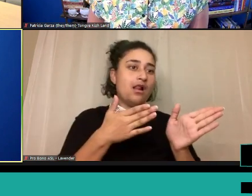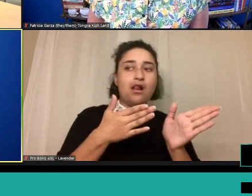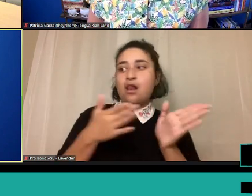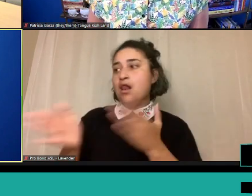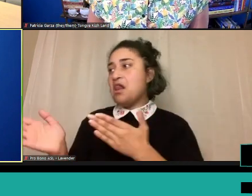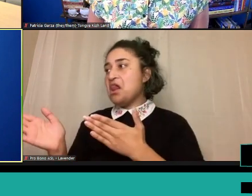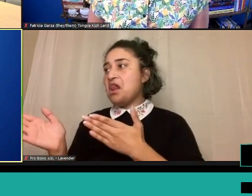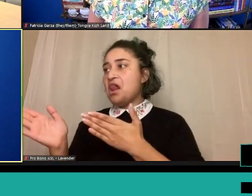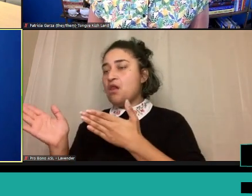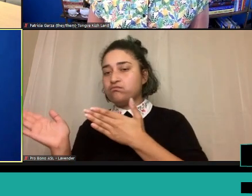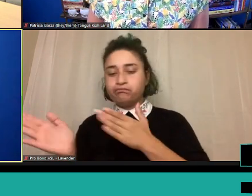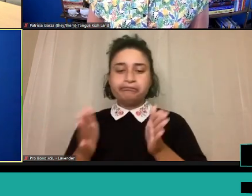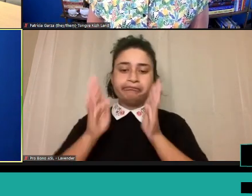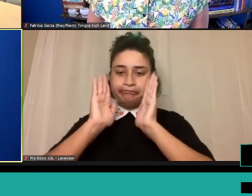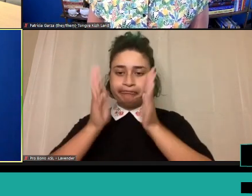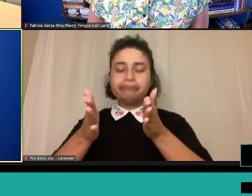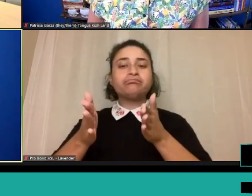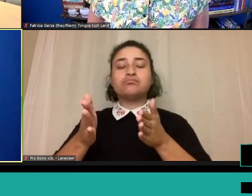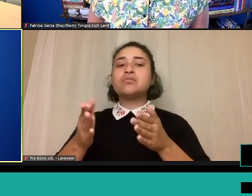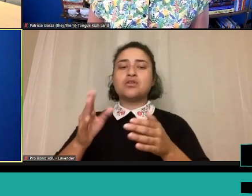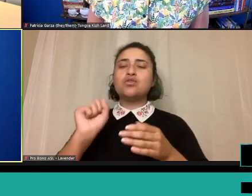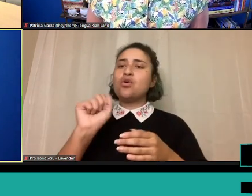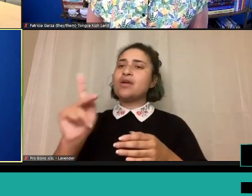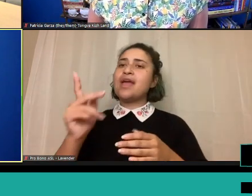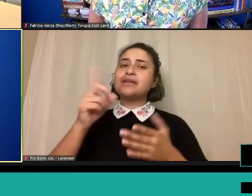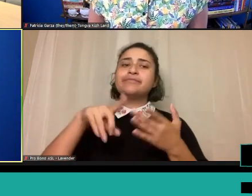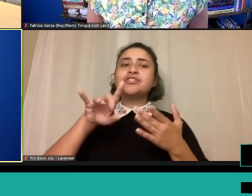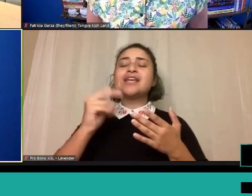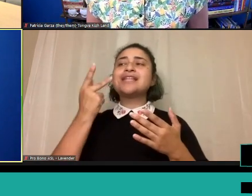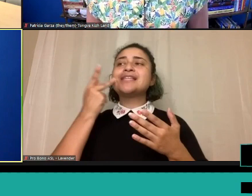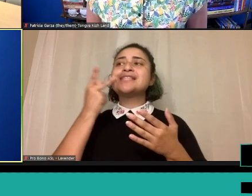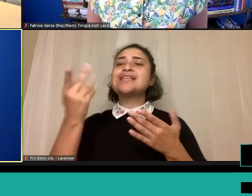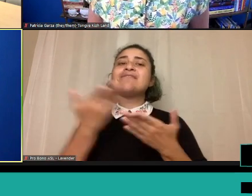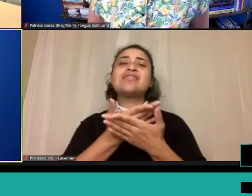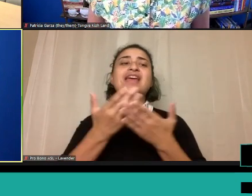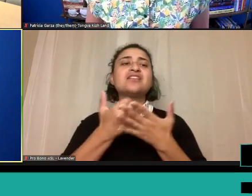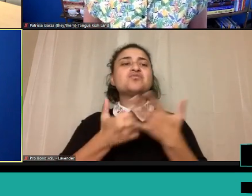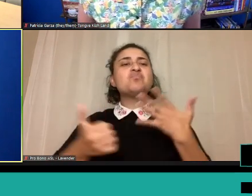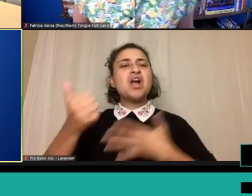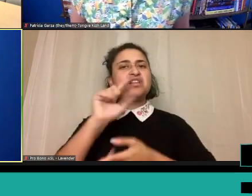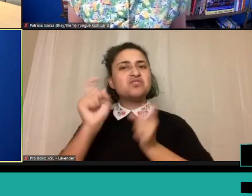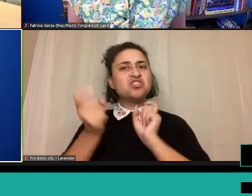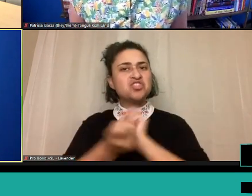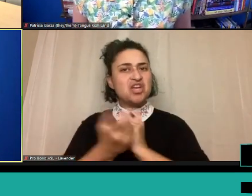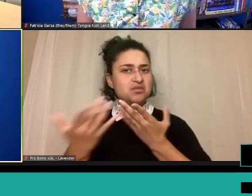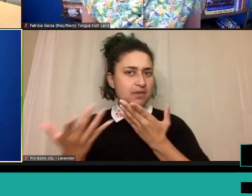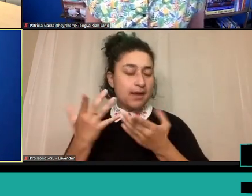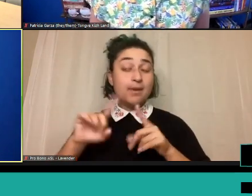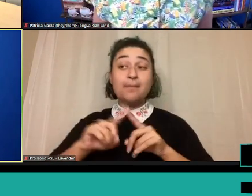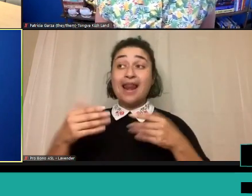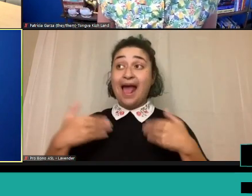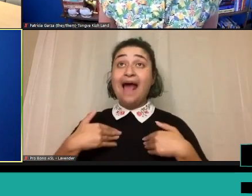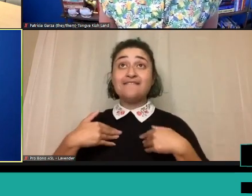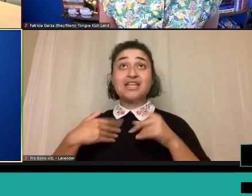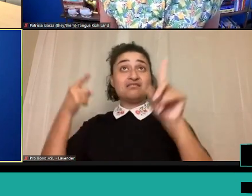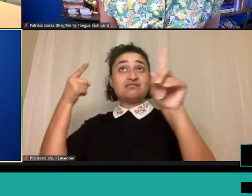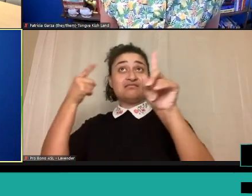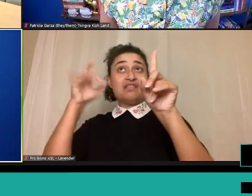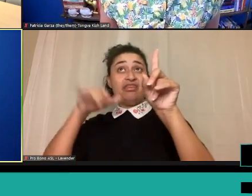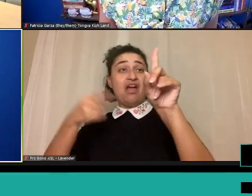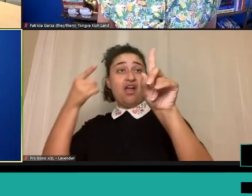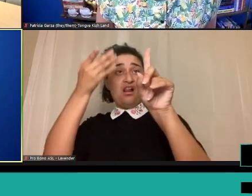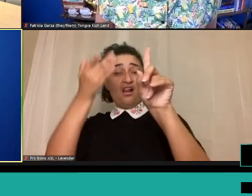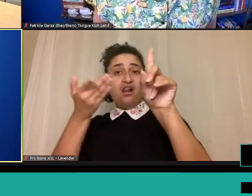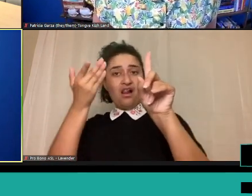to check in and seeing if things change or your priorities change, but having that, and that is something that I saw